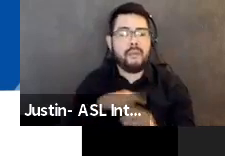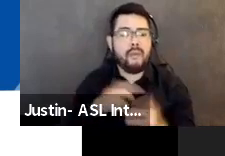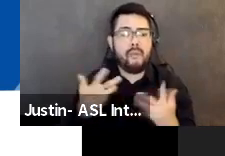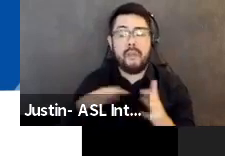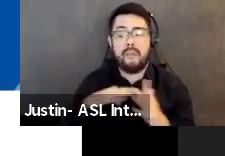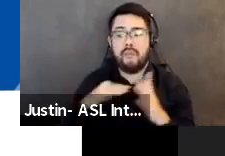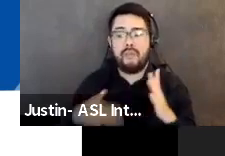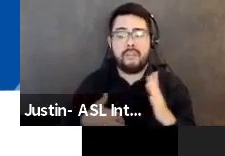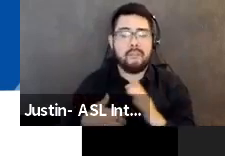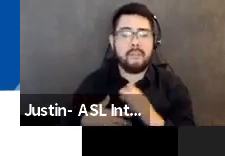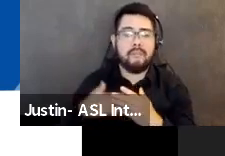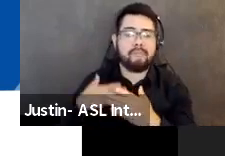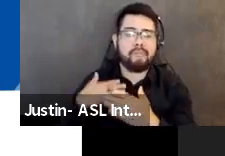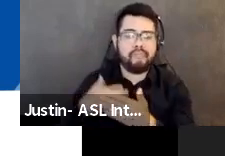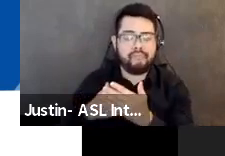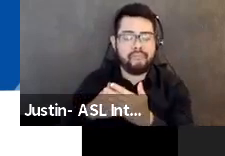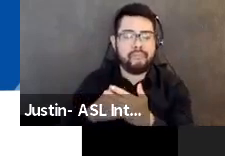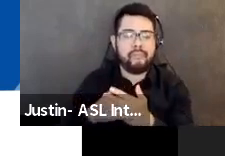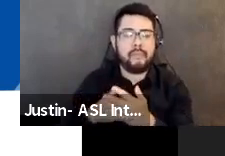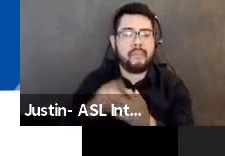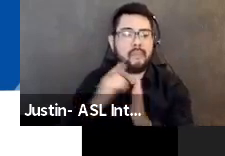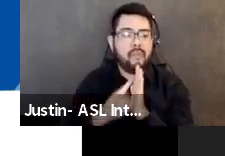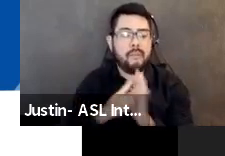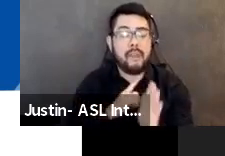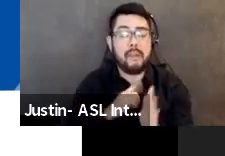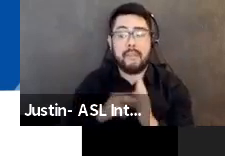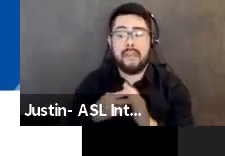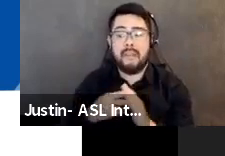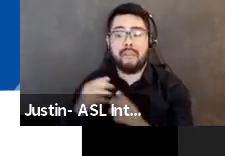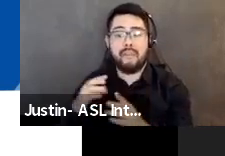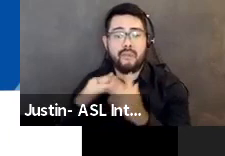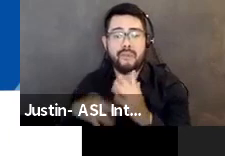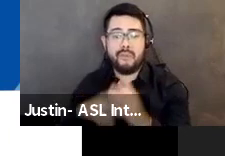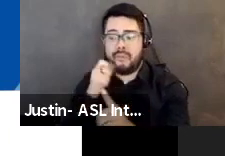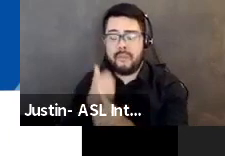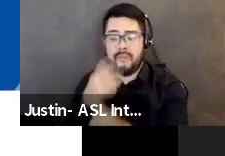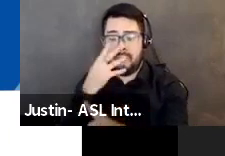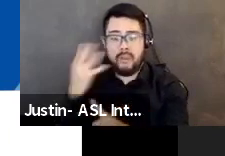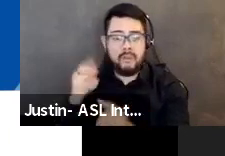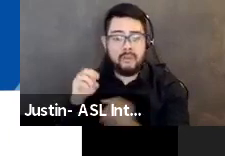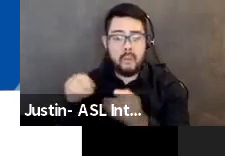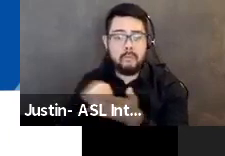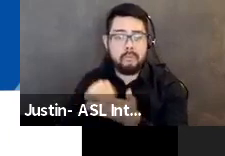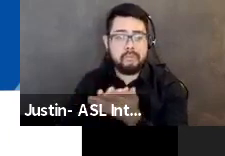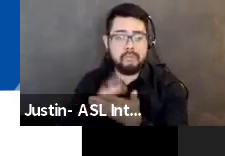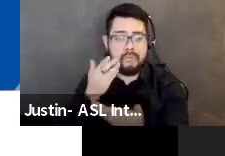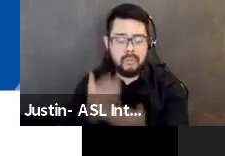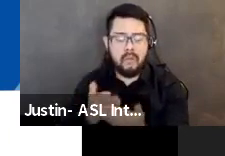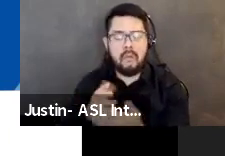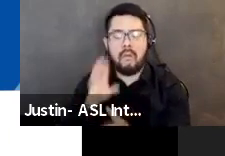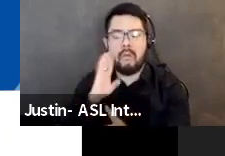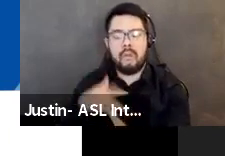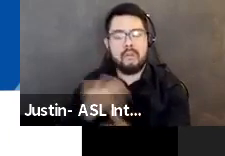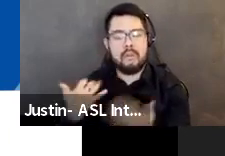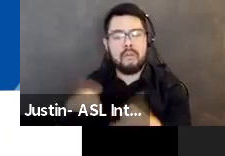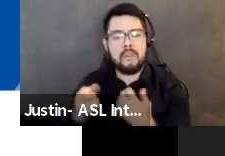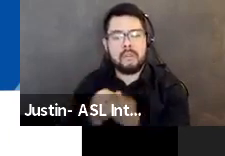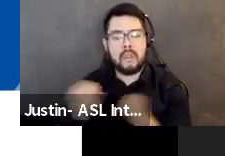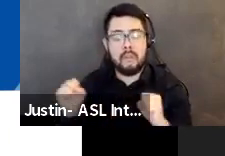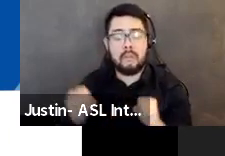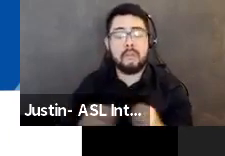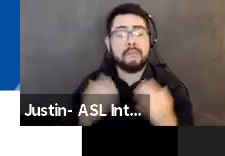undocumented students to feel safe and protected in our schools cbd will also immediately